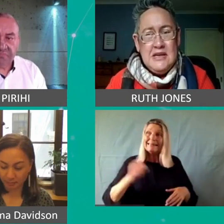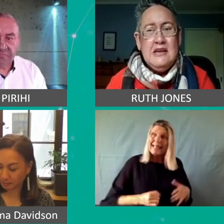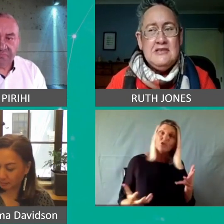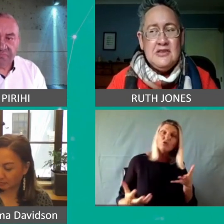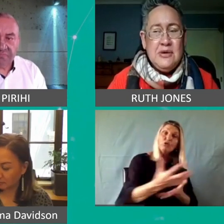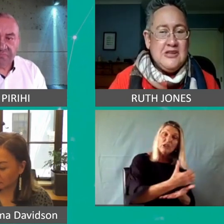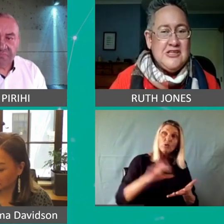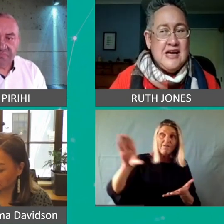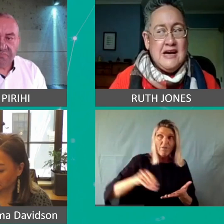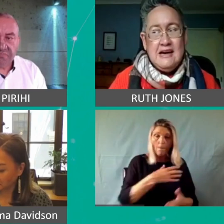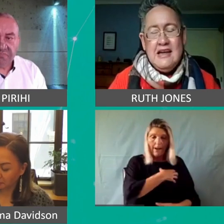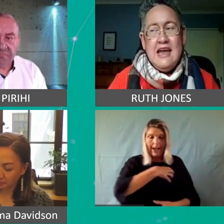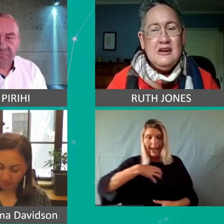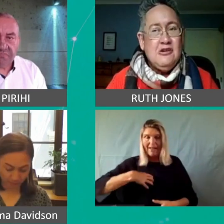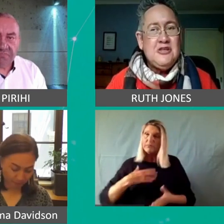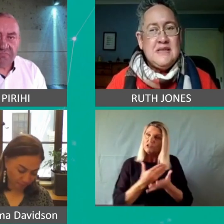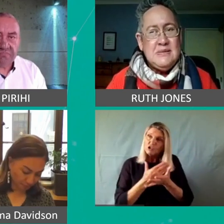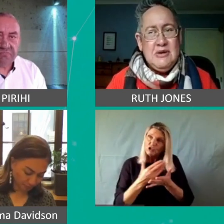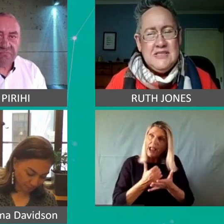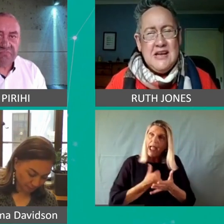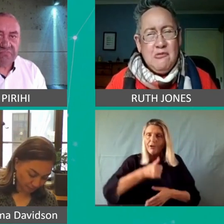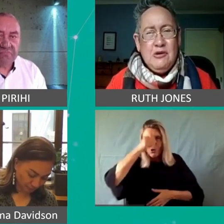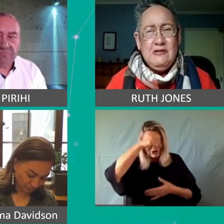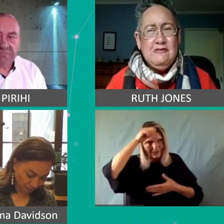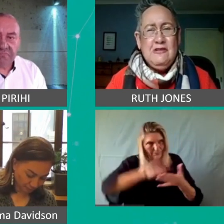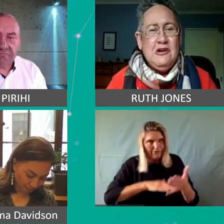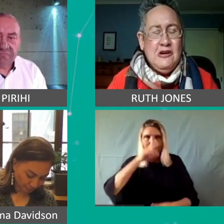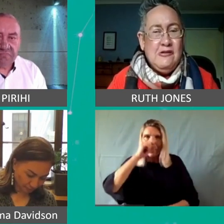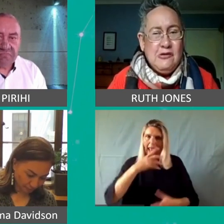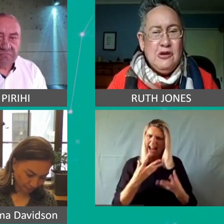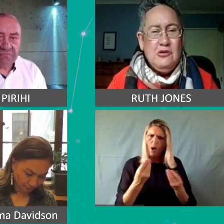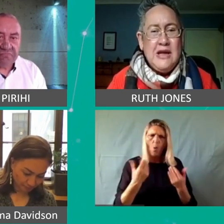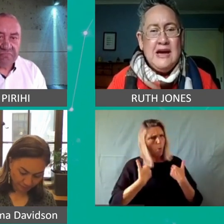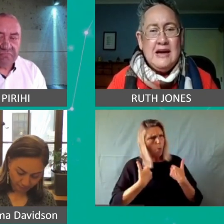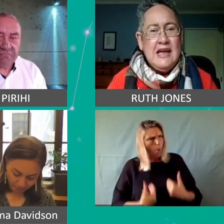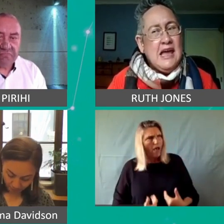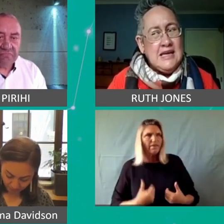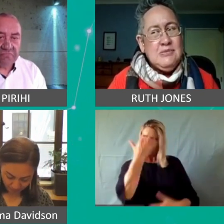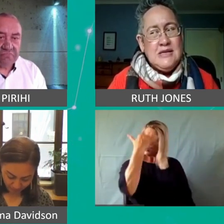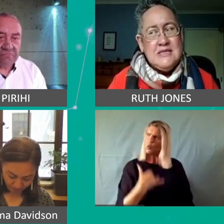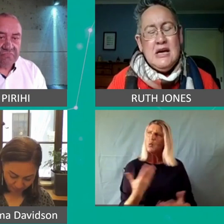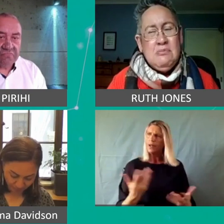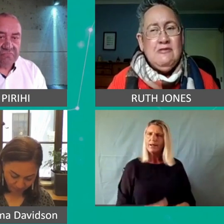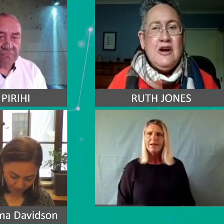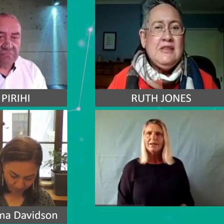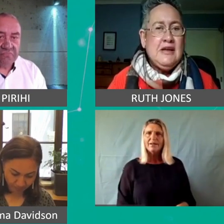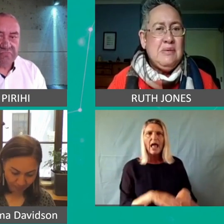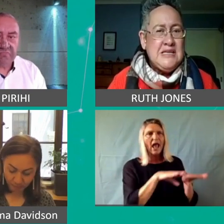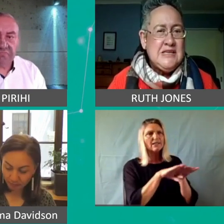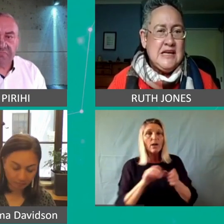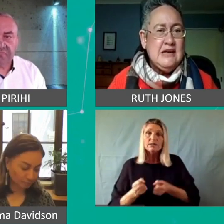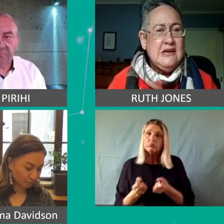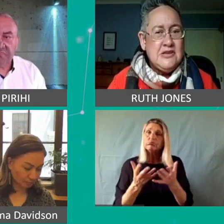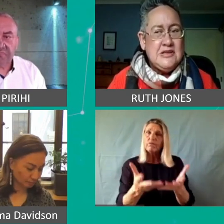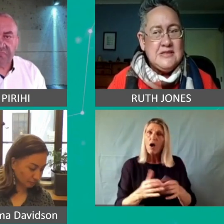government so that we can share our knowledge and experience and our wealth of all who we are, as well as providing the